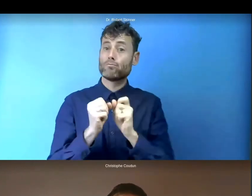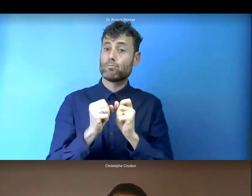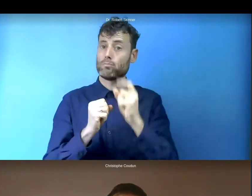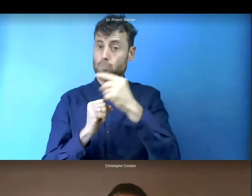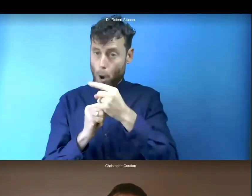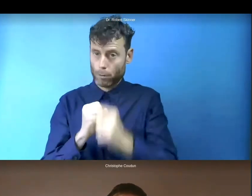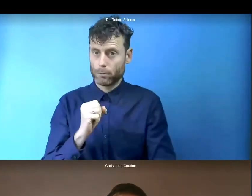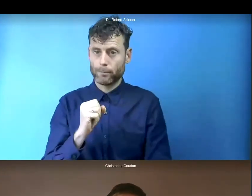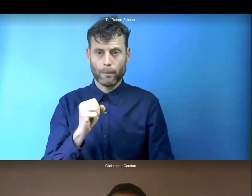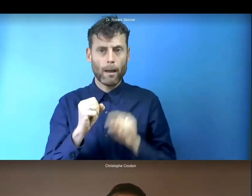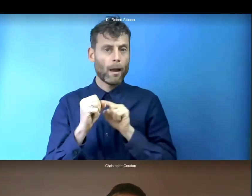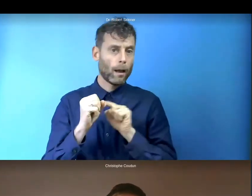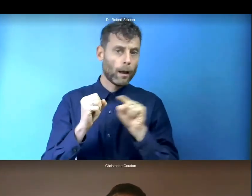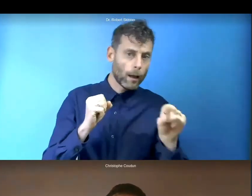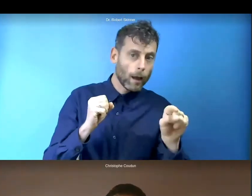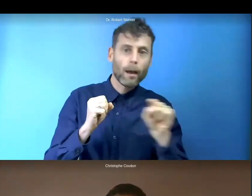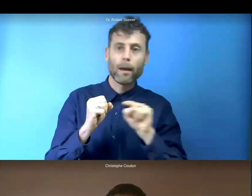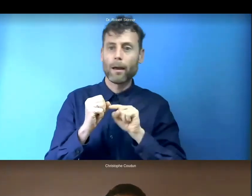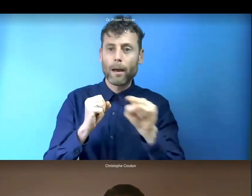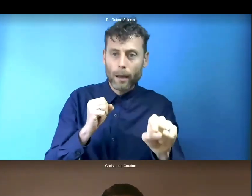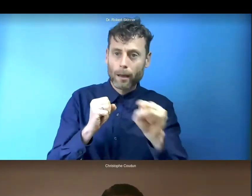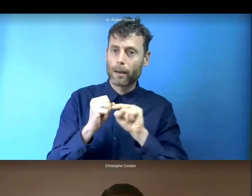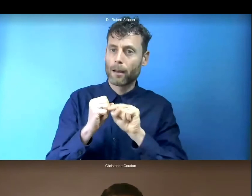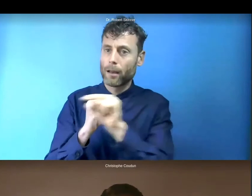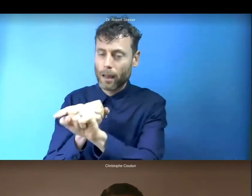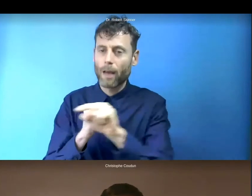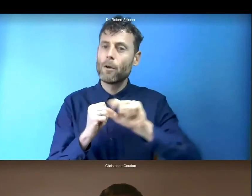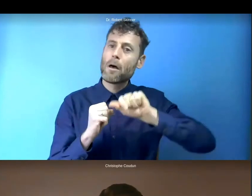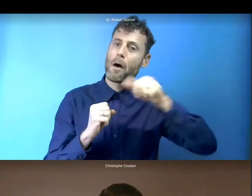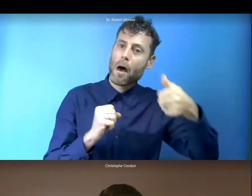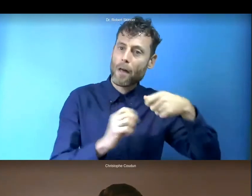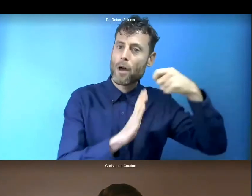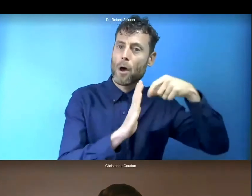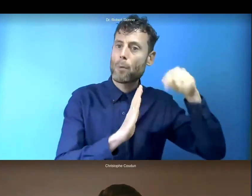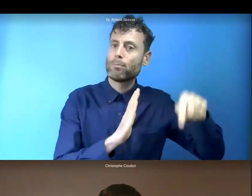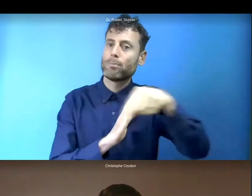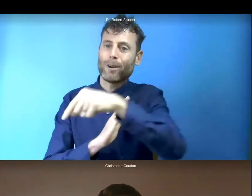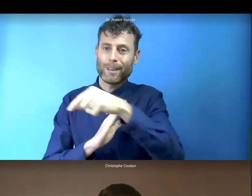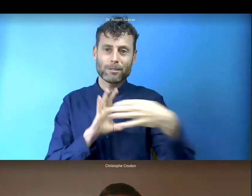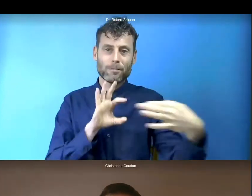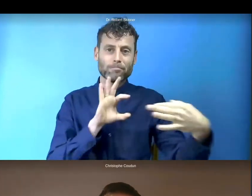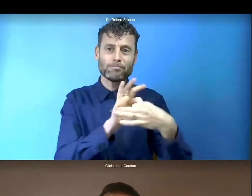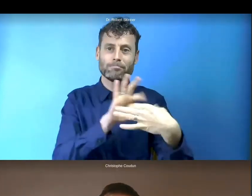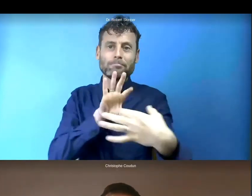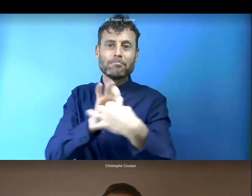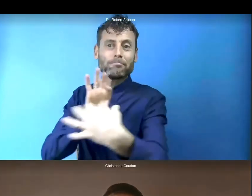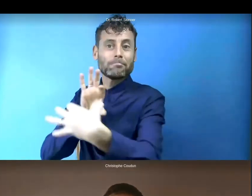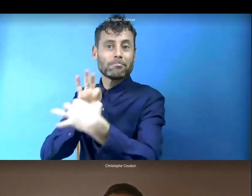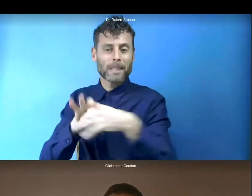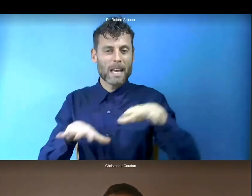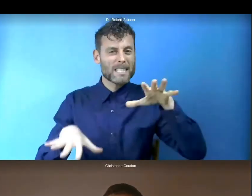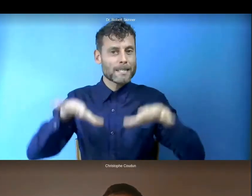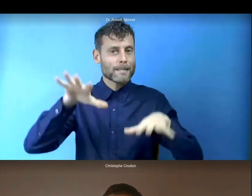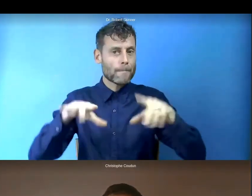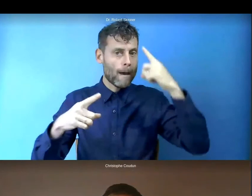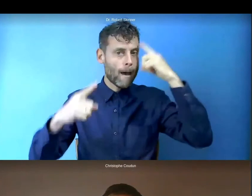built a kind of community of sister projects of ROC. And also in the model, in the circle